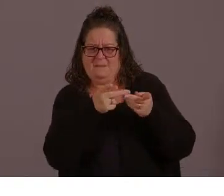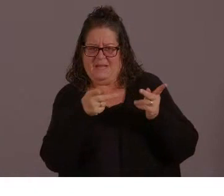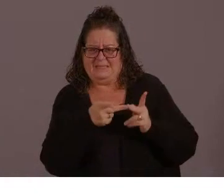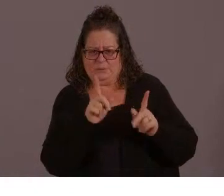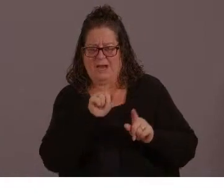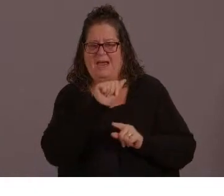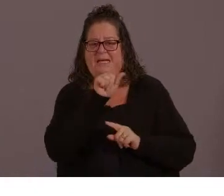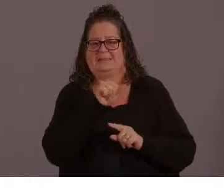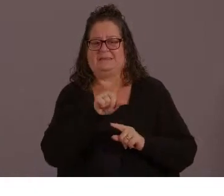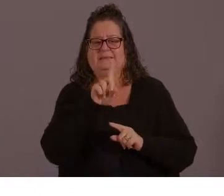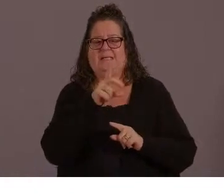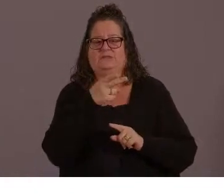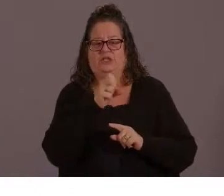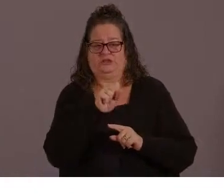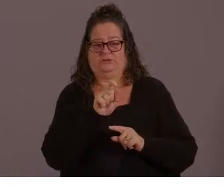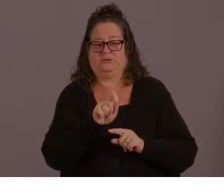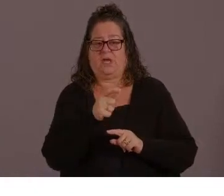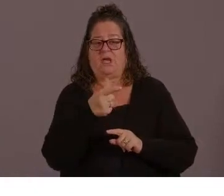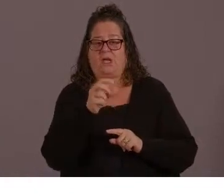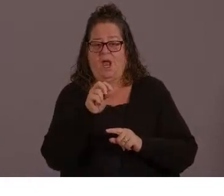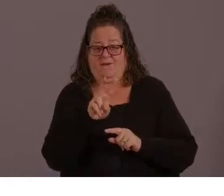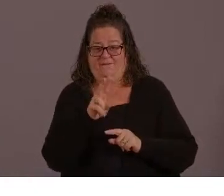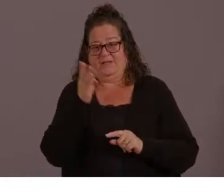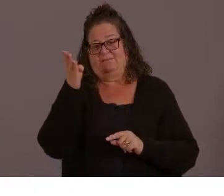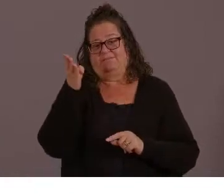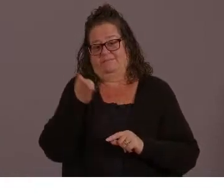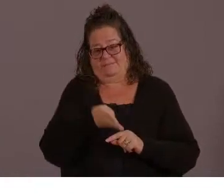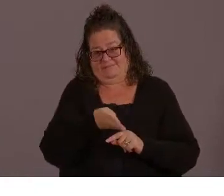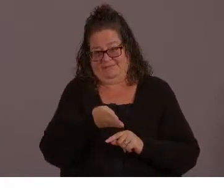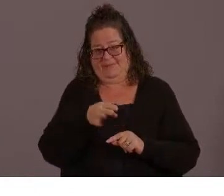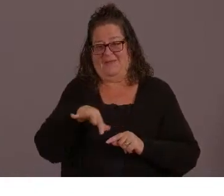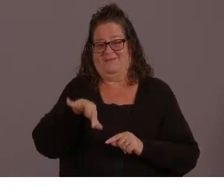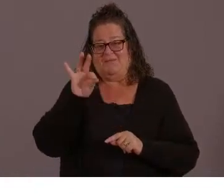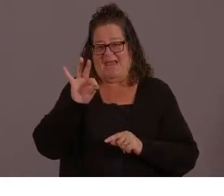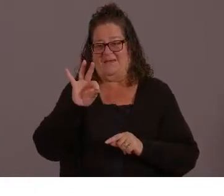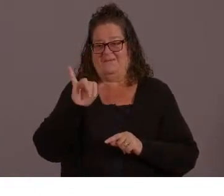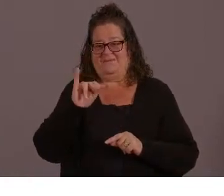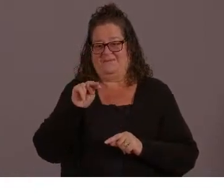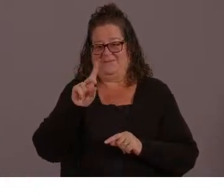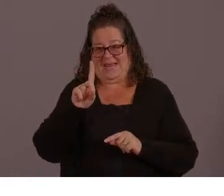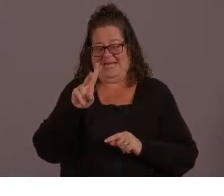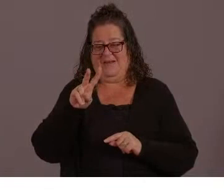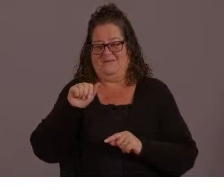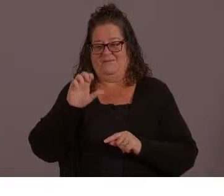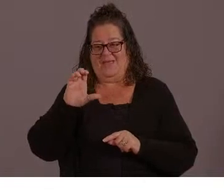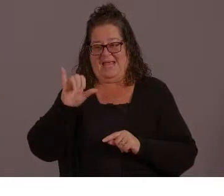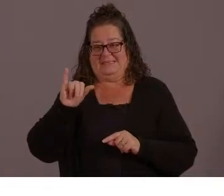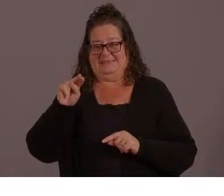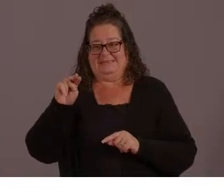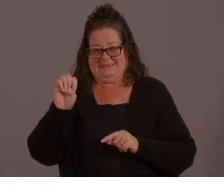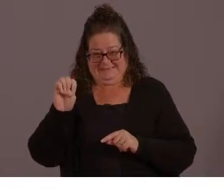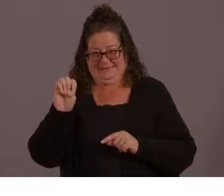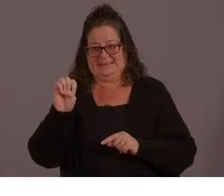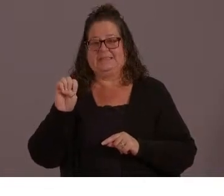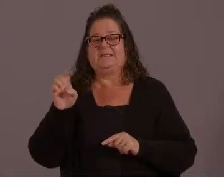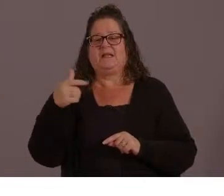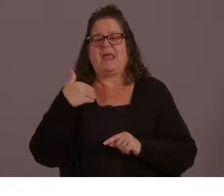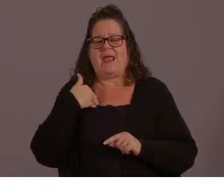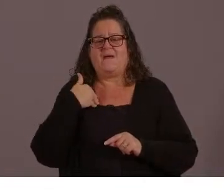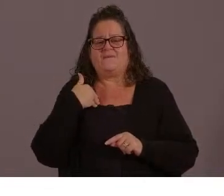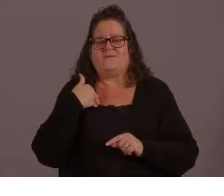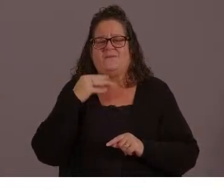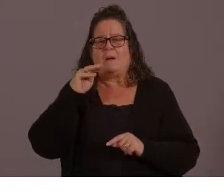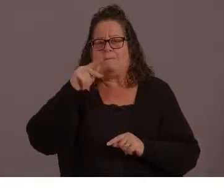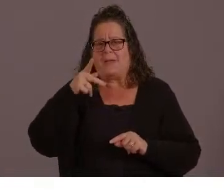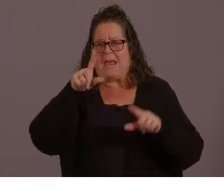azdhs.gov/findvaccine. Our map has the locator for all of the different entities that are receiving vaccine. You cannot